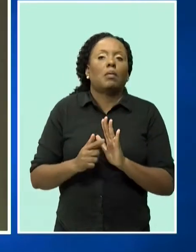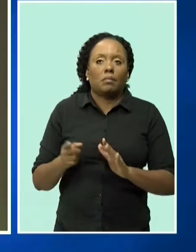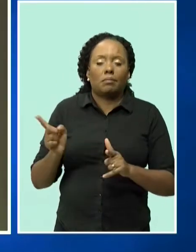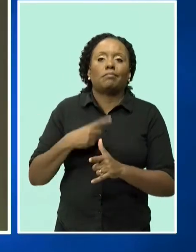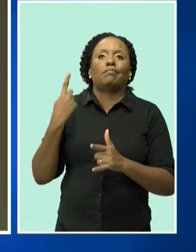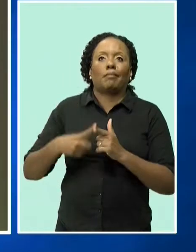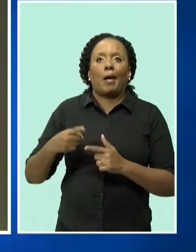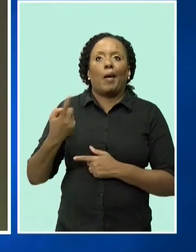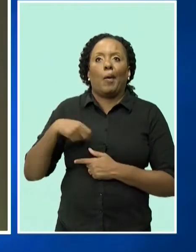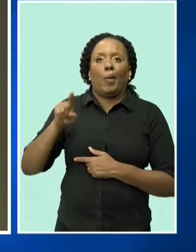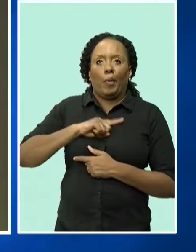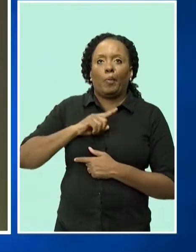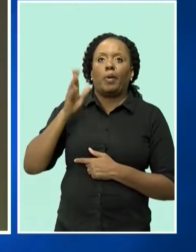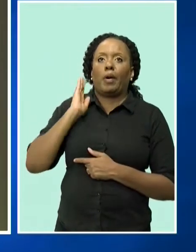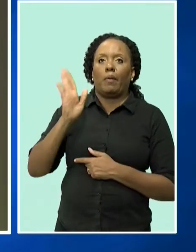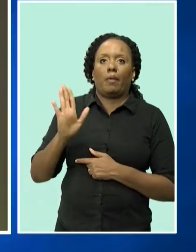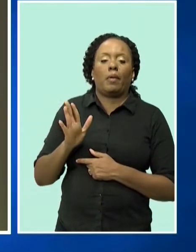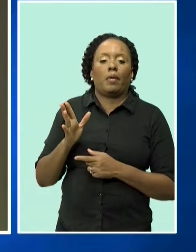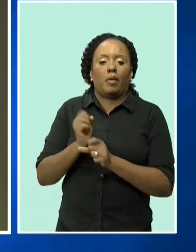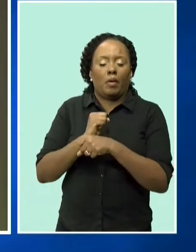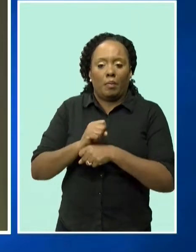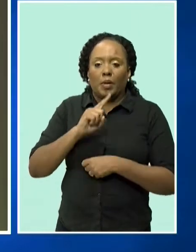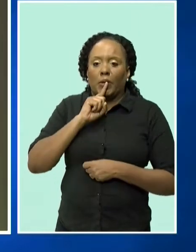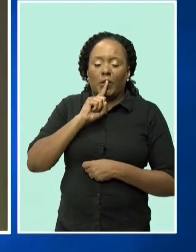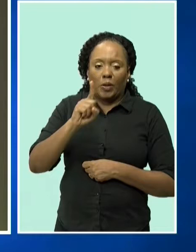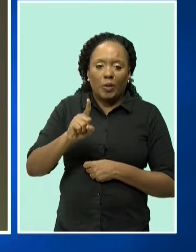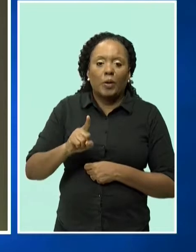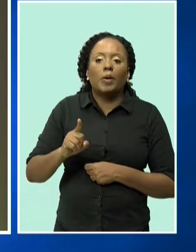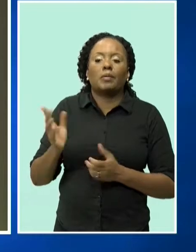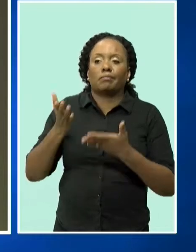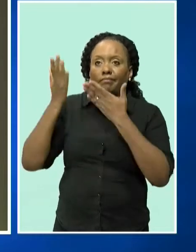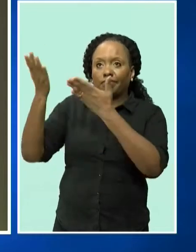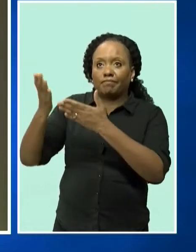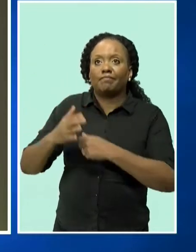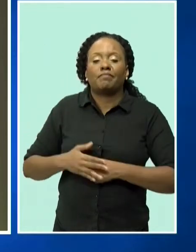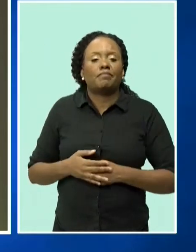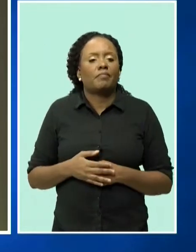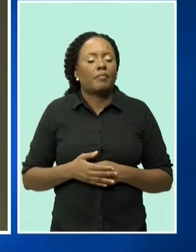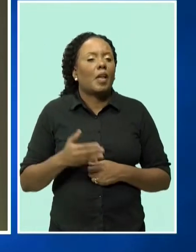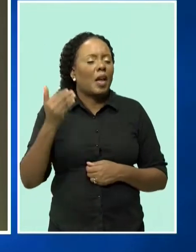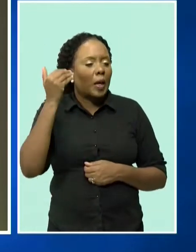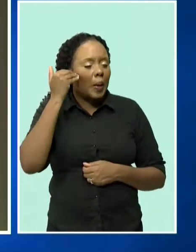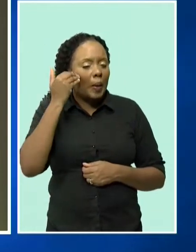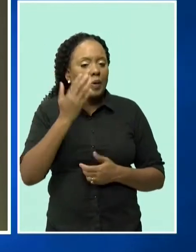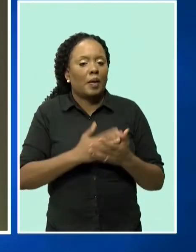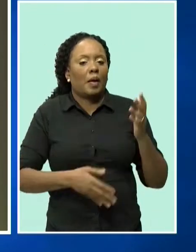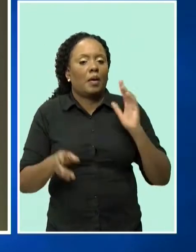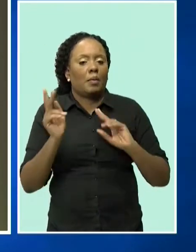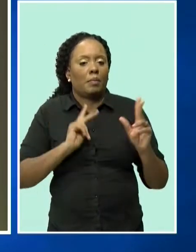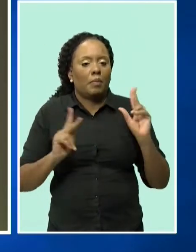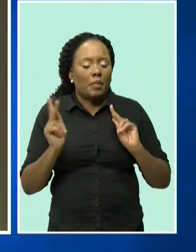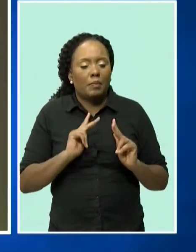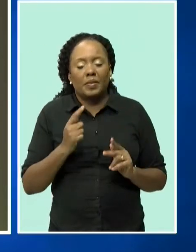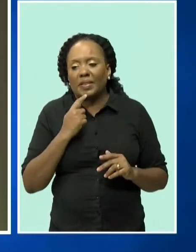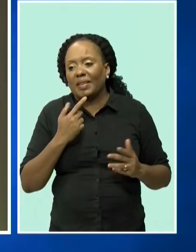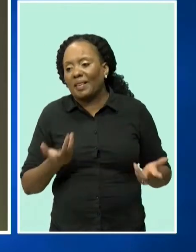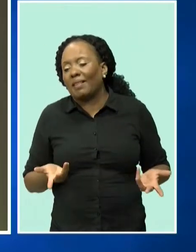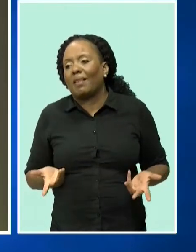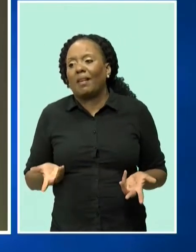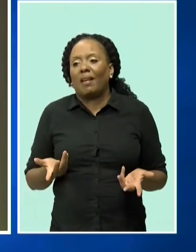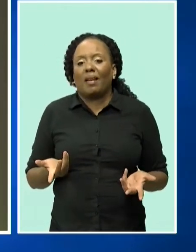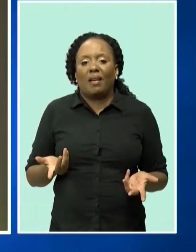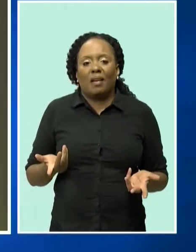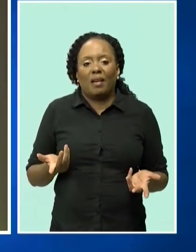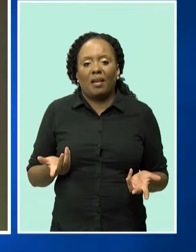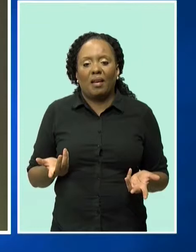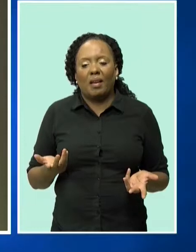is committed to making the recommendation on that. Mr. Blackman, I know some people are going to be at home saying things like, I know we are going